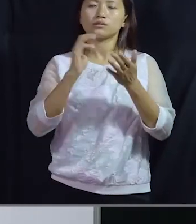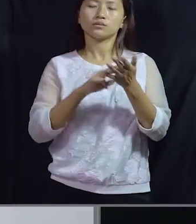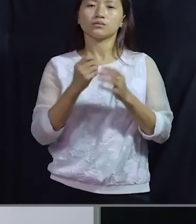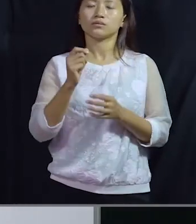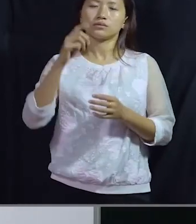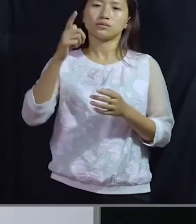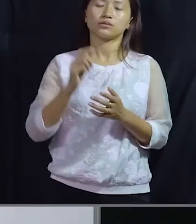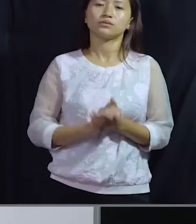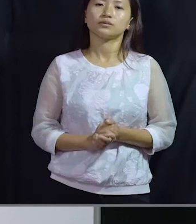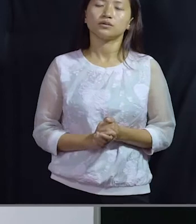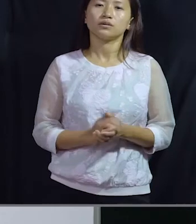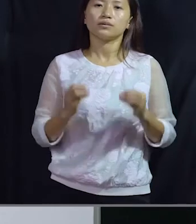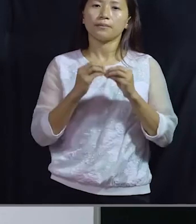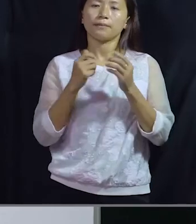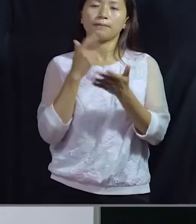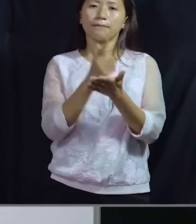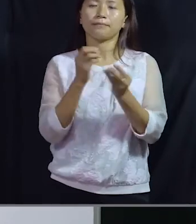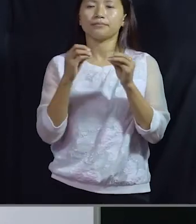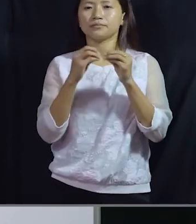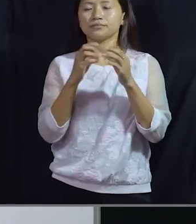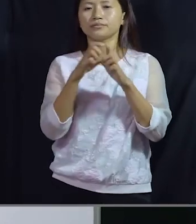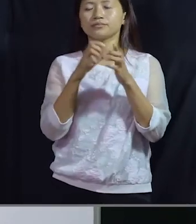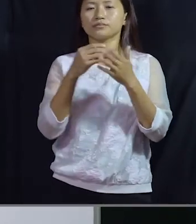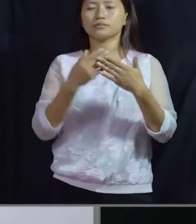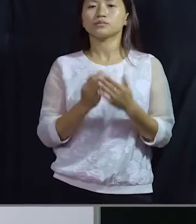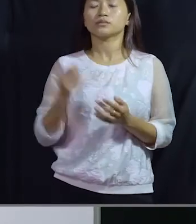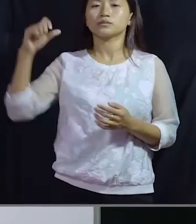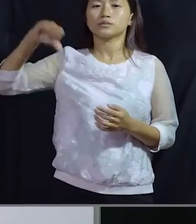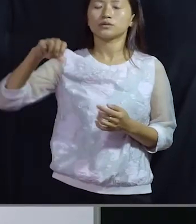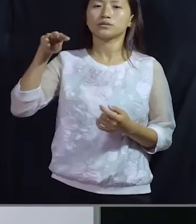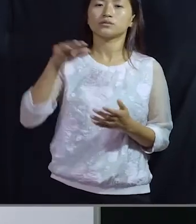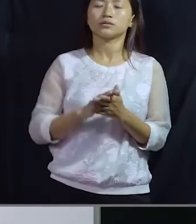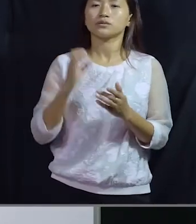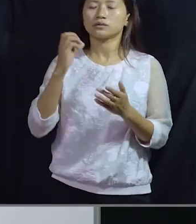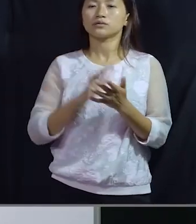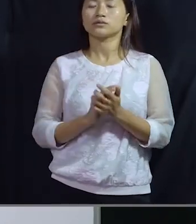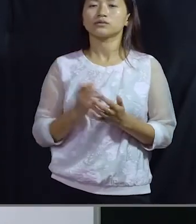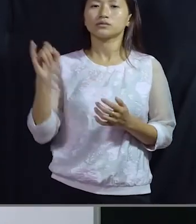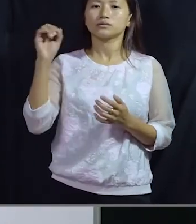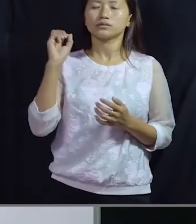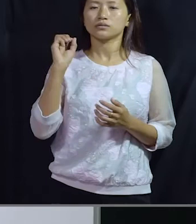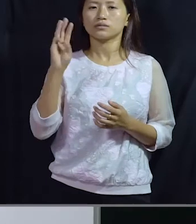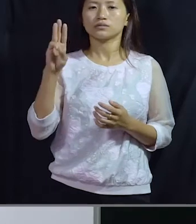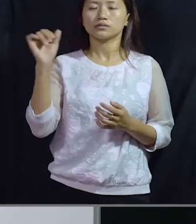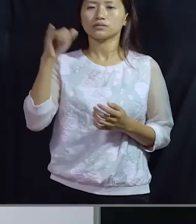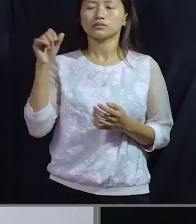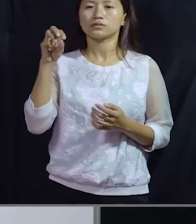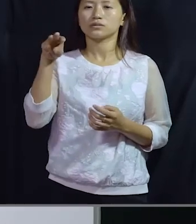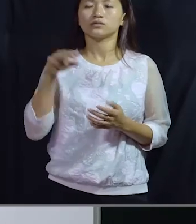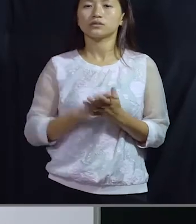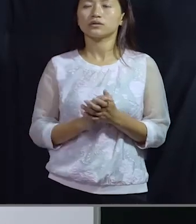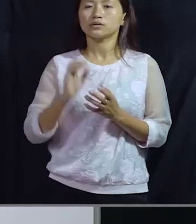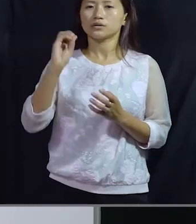sheet, bank overdraft on the liability side is 9,000, creditors 36,000. Then on cash in